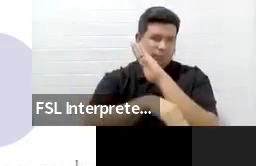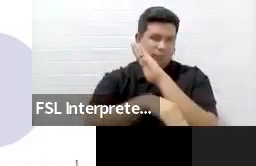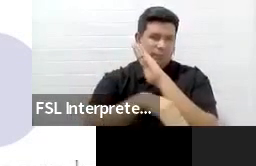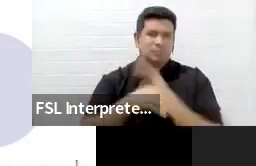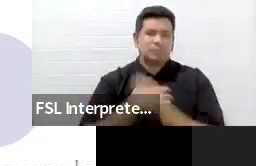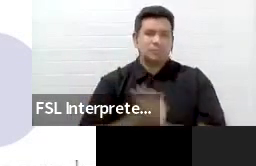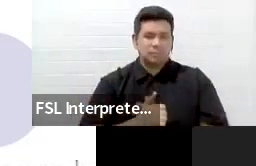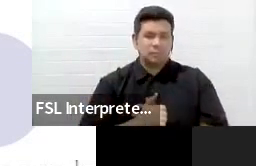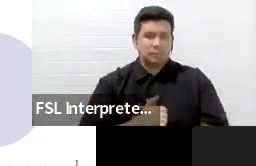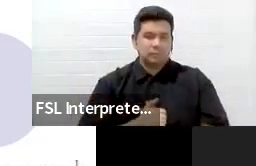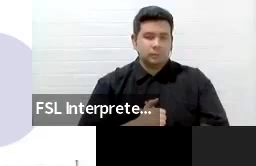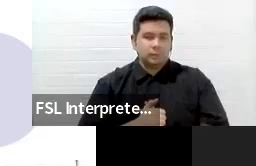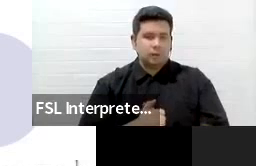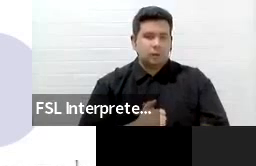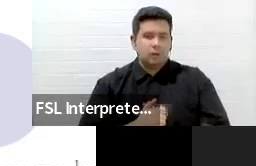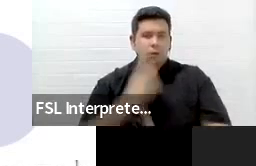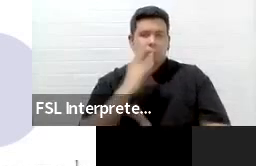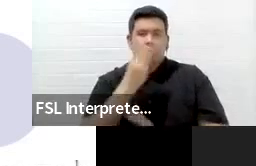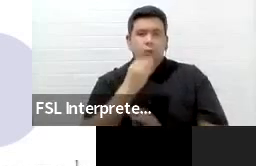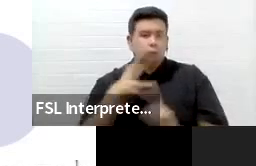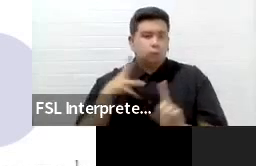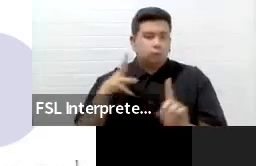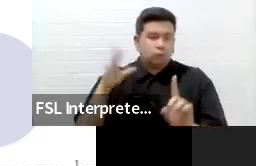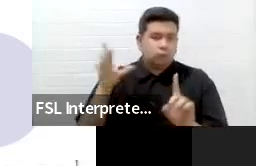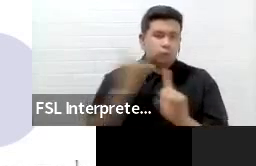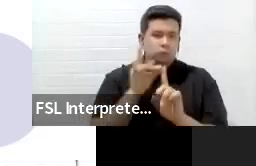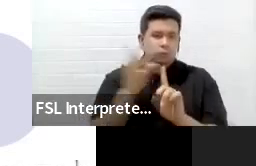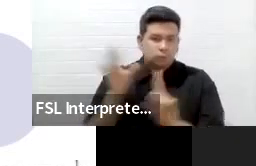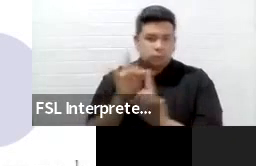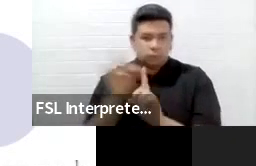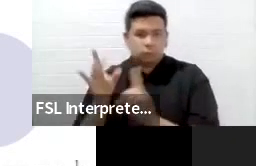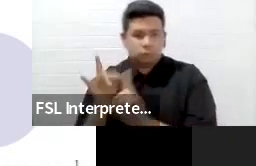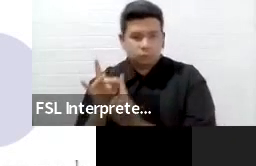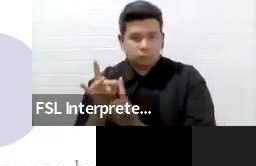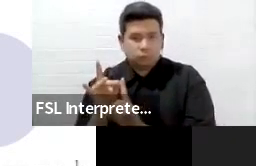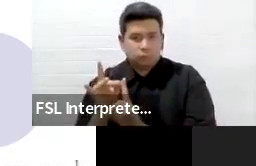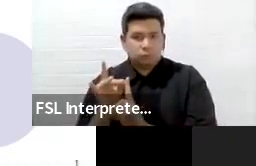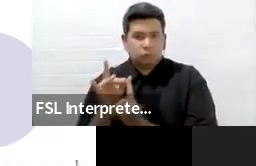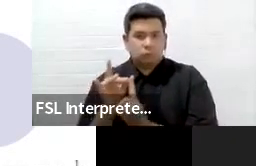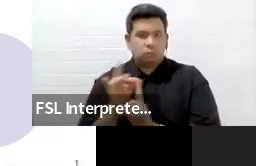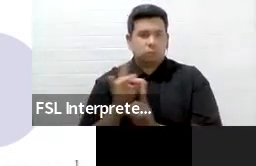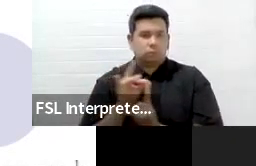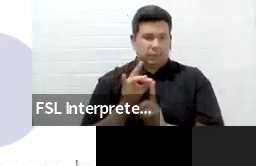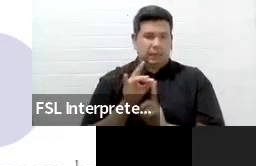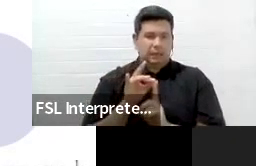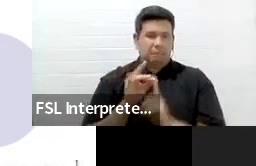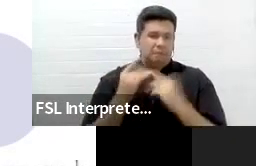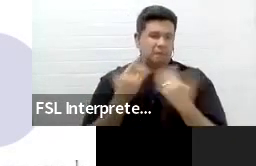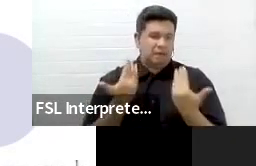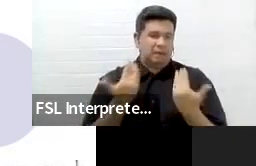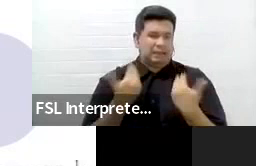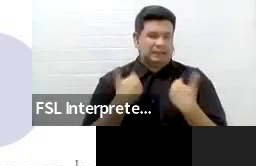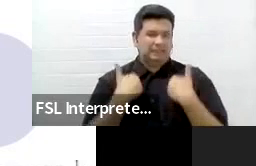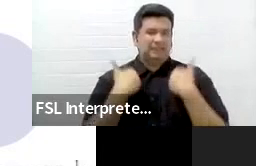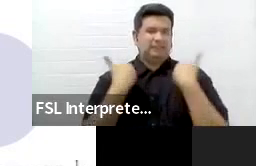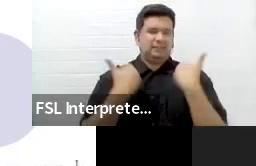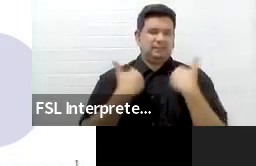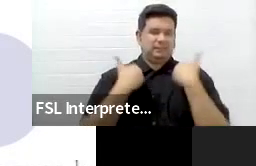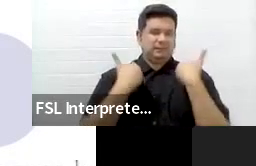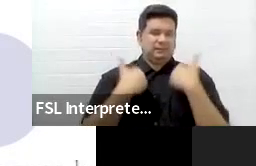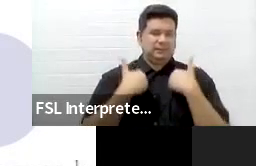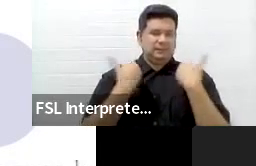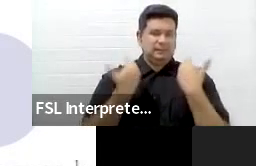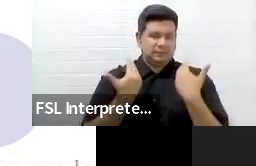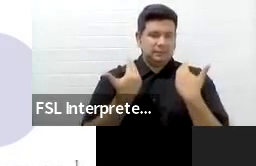among the young adult population because most of the elderly were not going out. The children were also restricted in terms